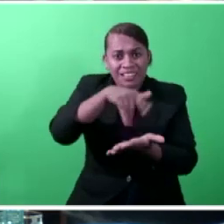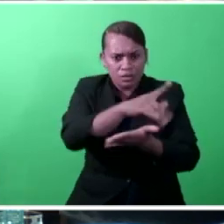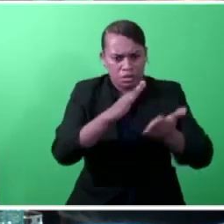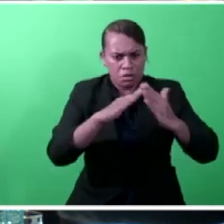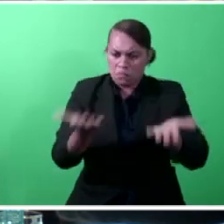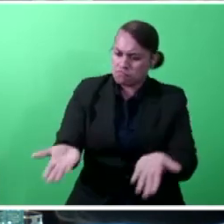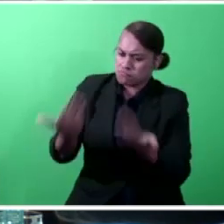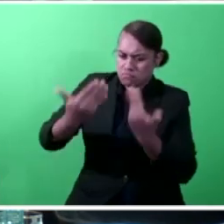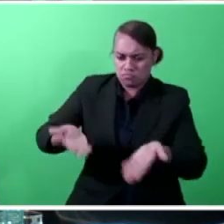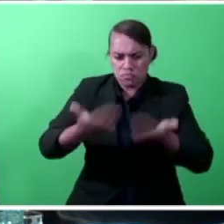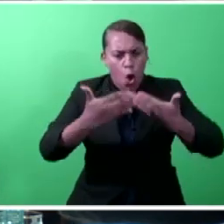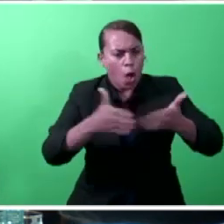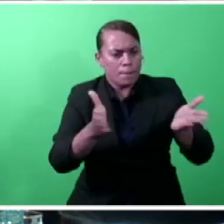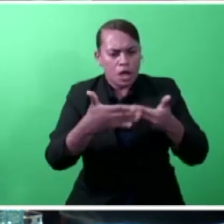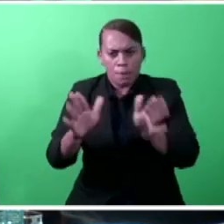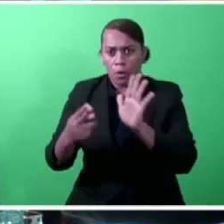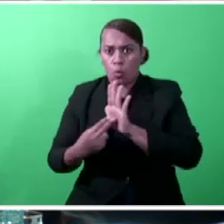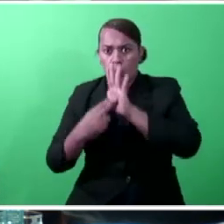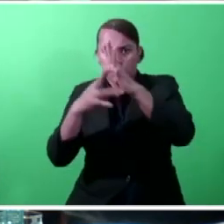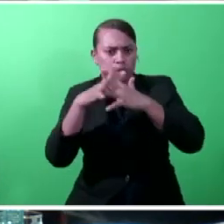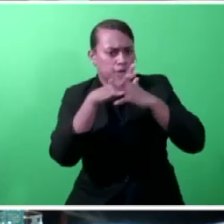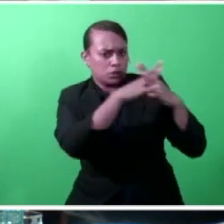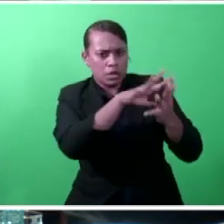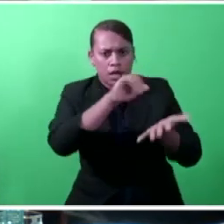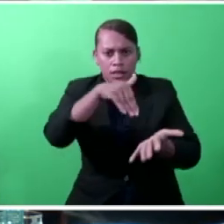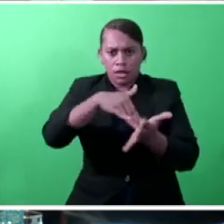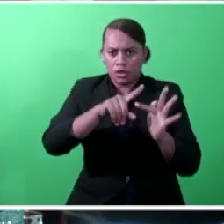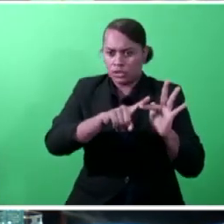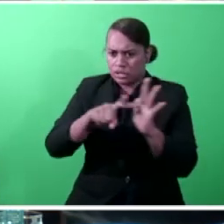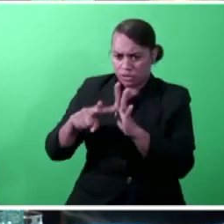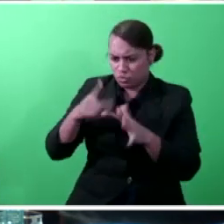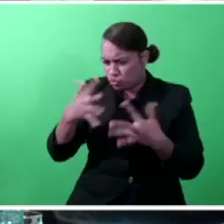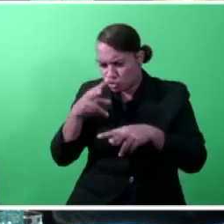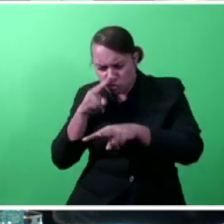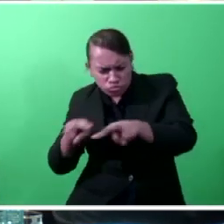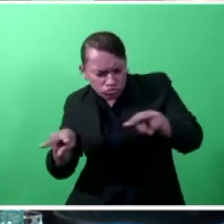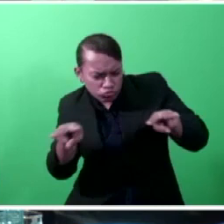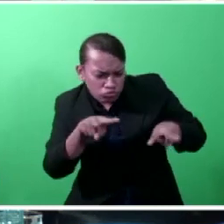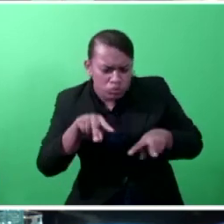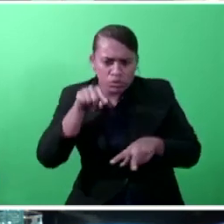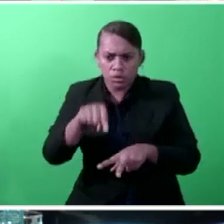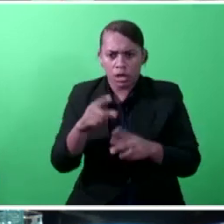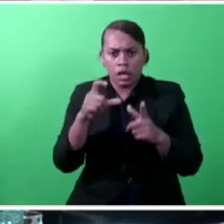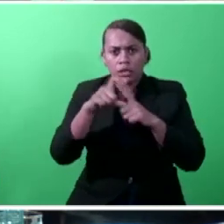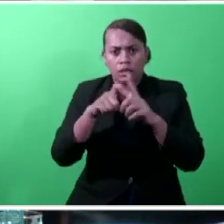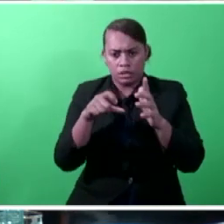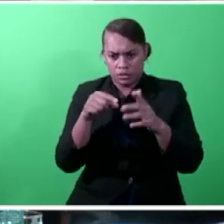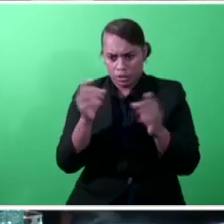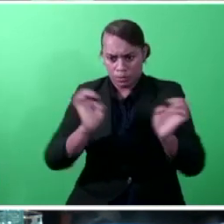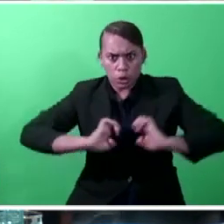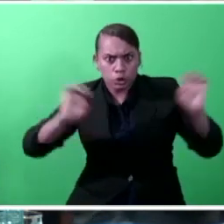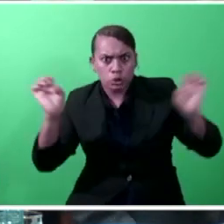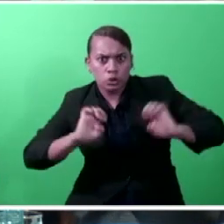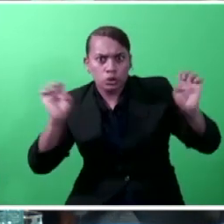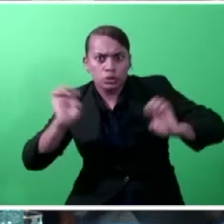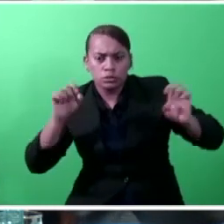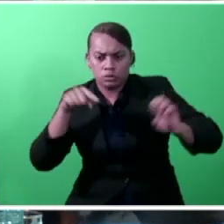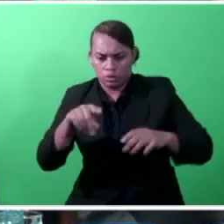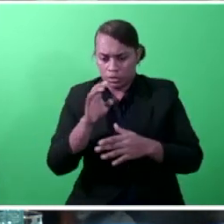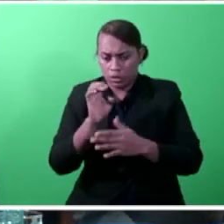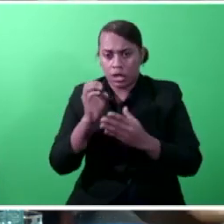4 divisions under the supervision of the respective divisional and district emergency operation centers.